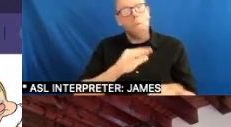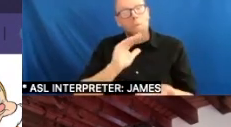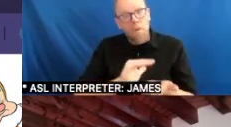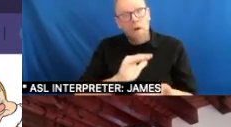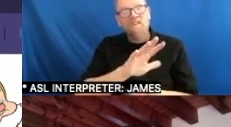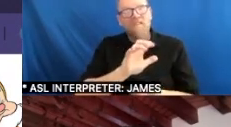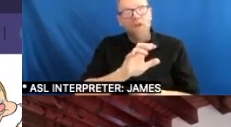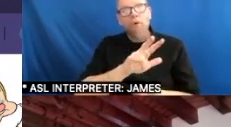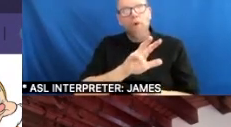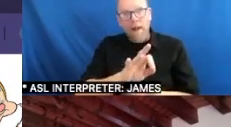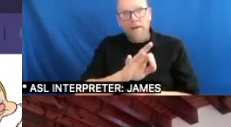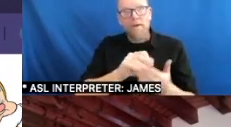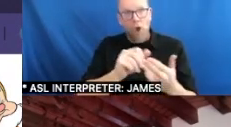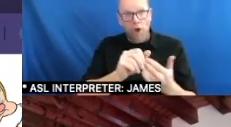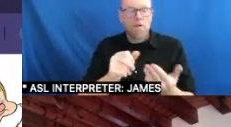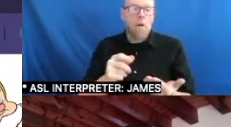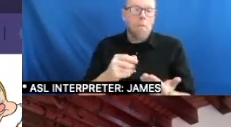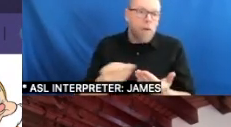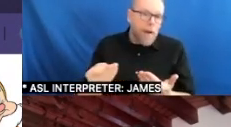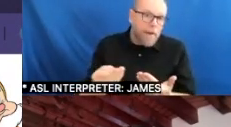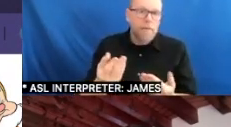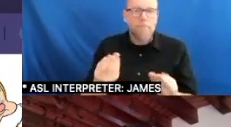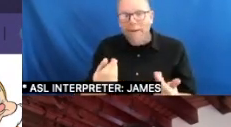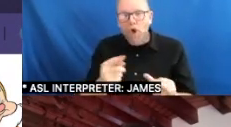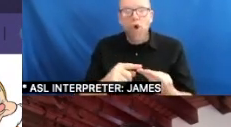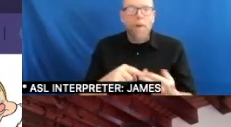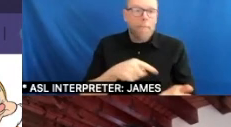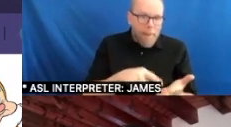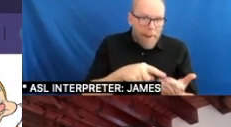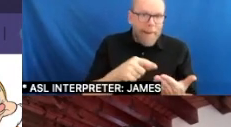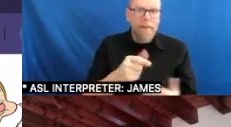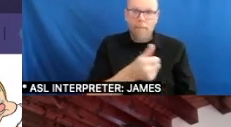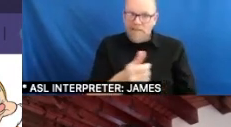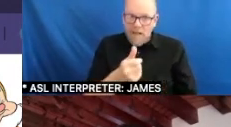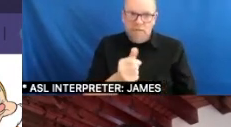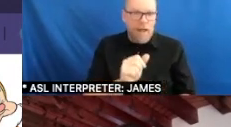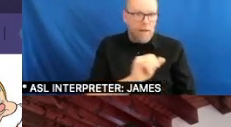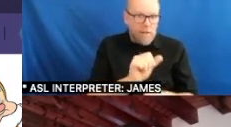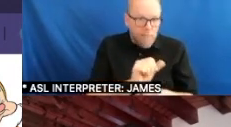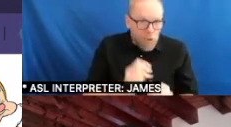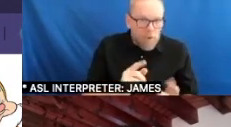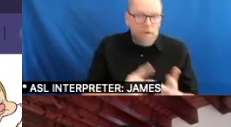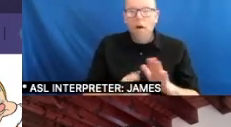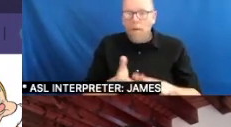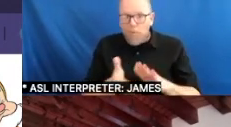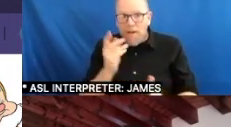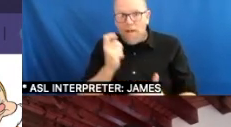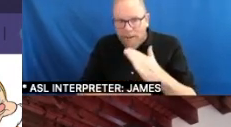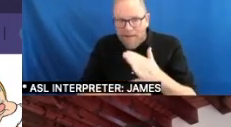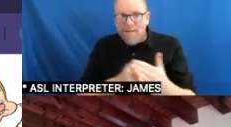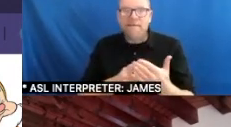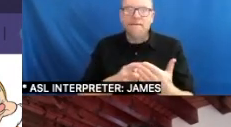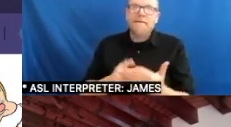$539,000. So that includes materials, the wages that they paid to themselves, operating expenses,